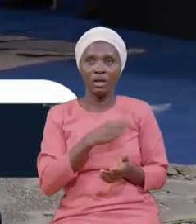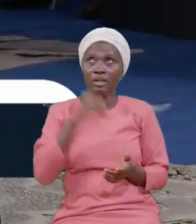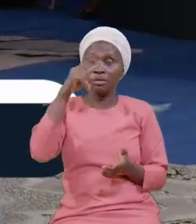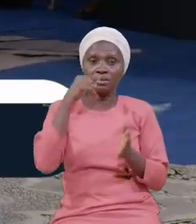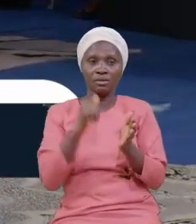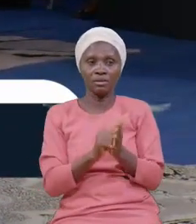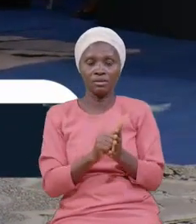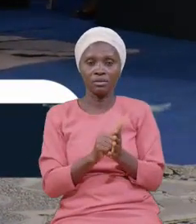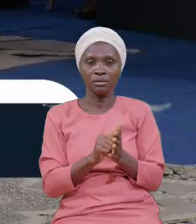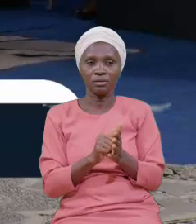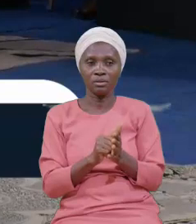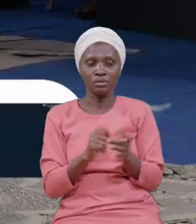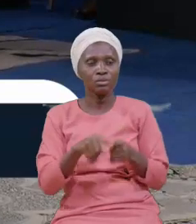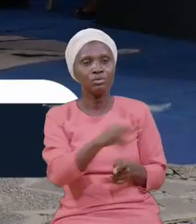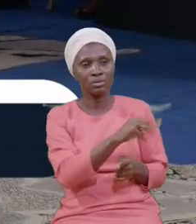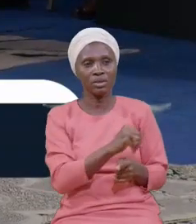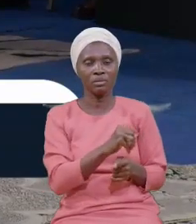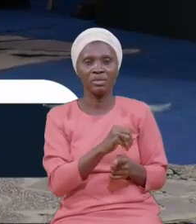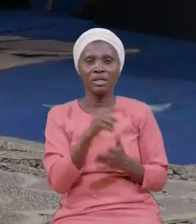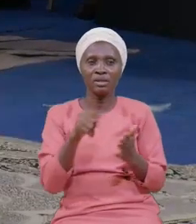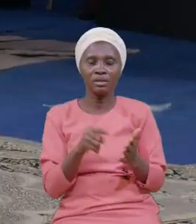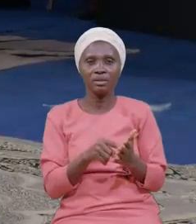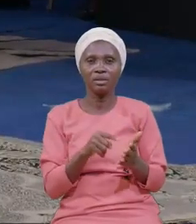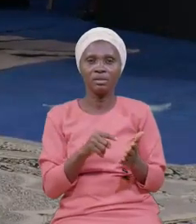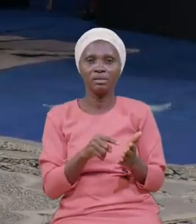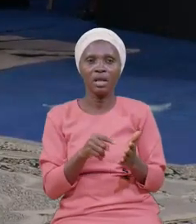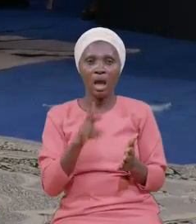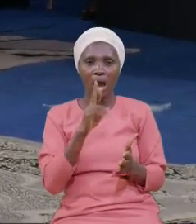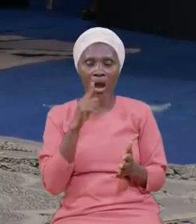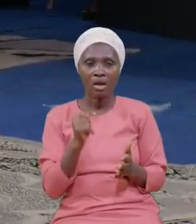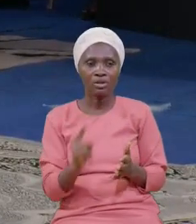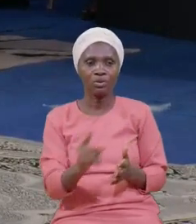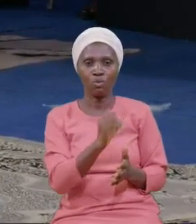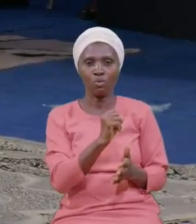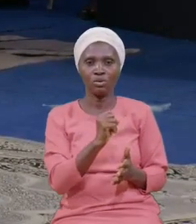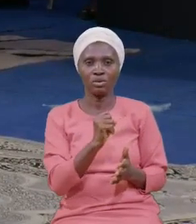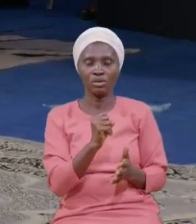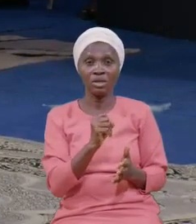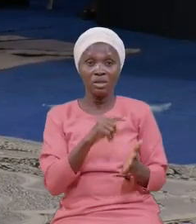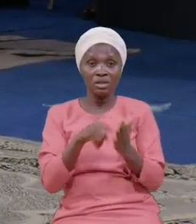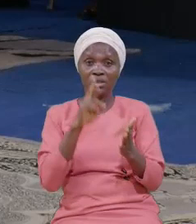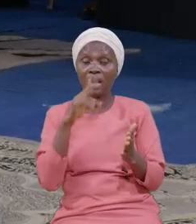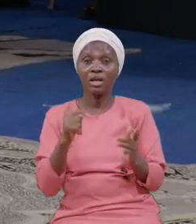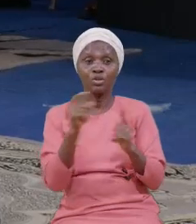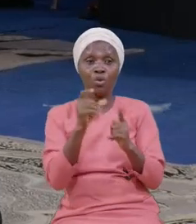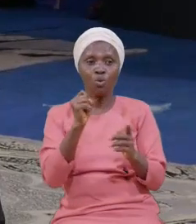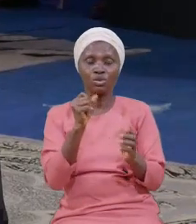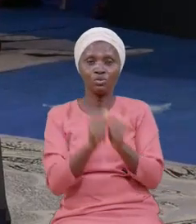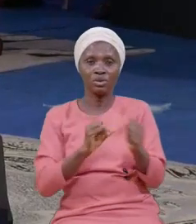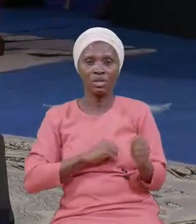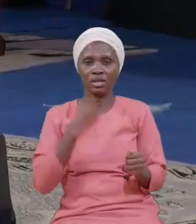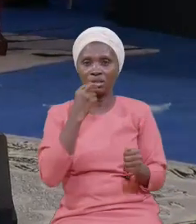them, these are the words which I spake unto you while I